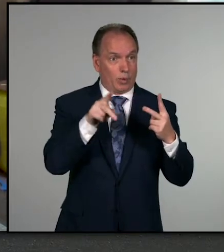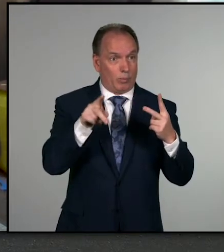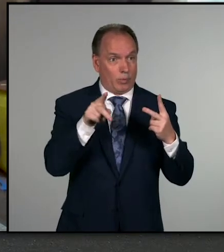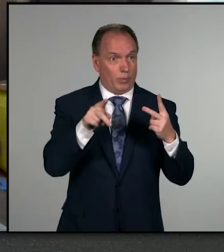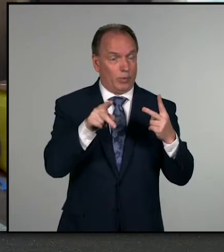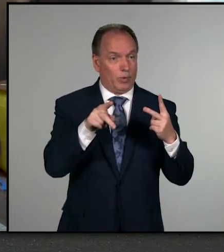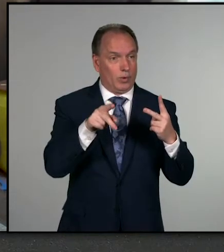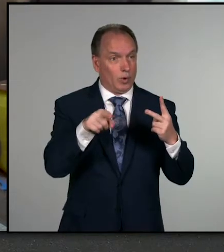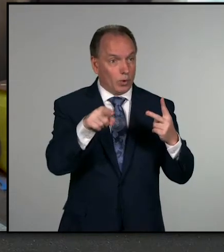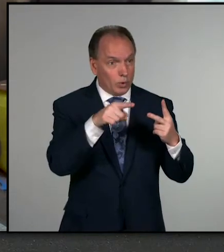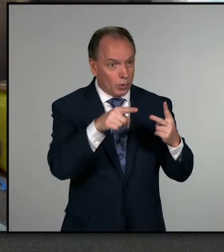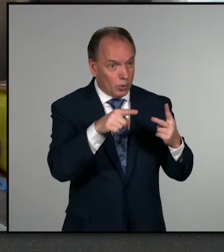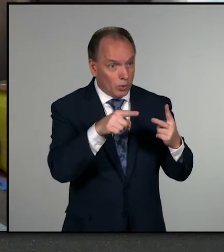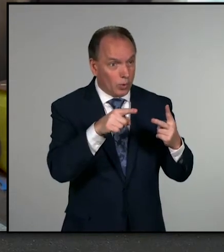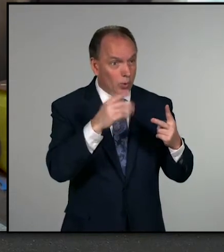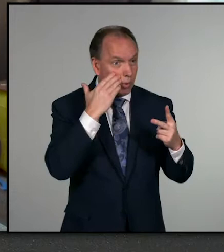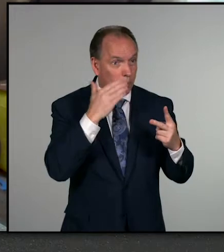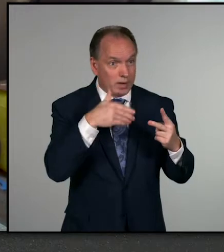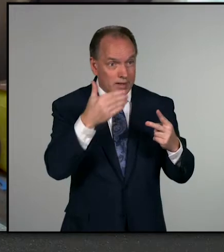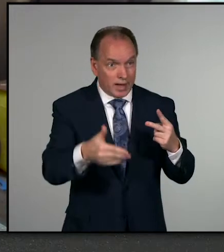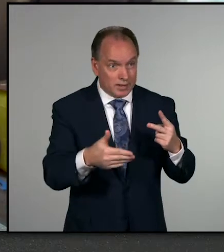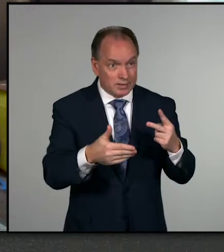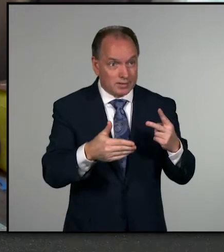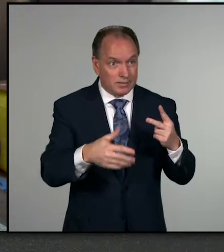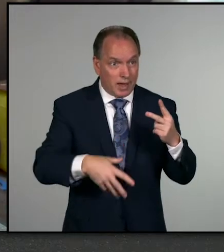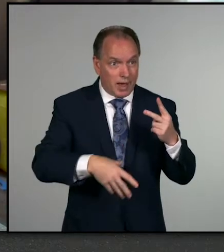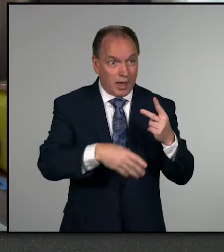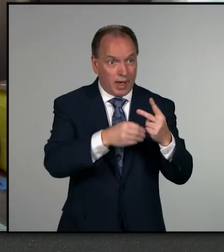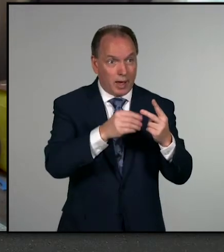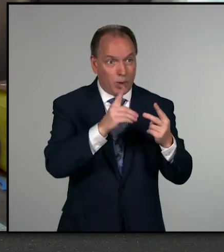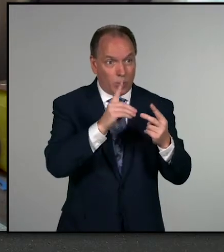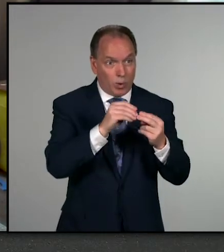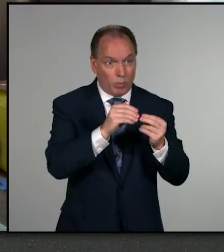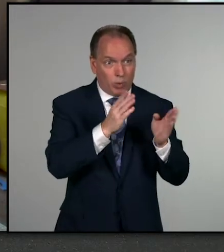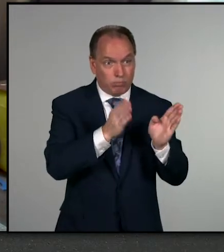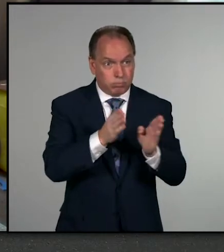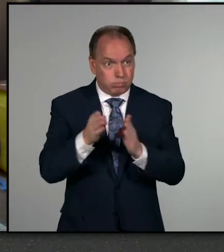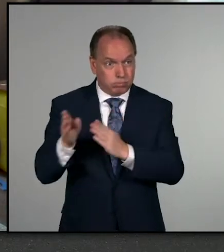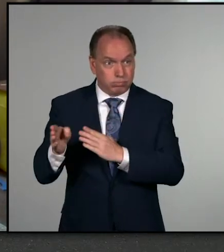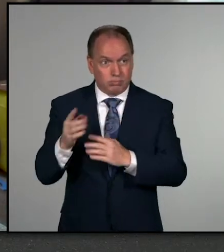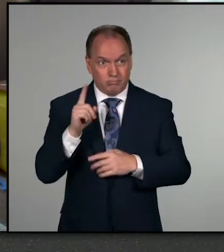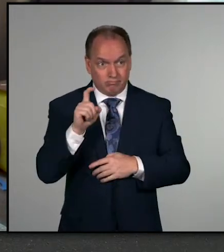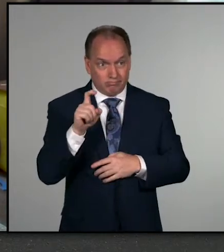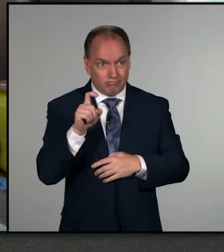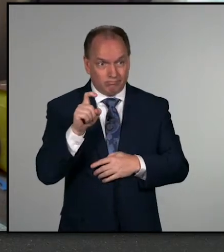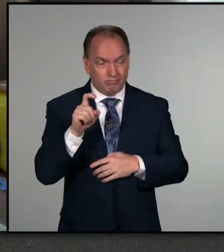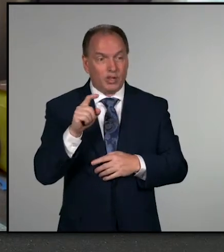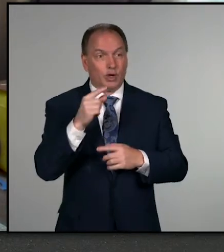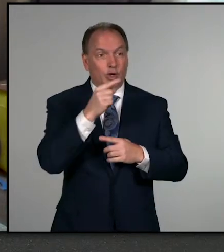purple. Do you know what my next color would be again if I'm repeating this pattern?